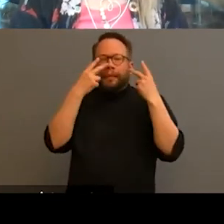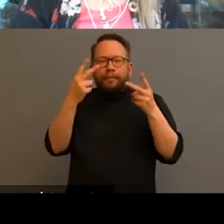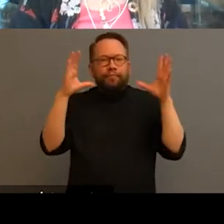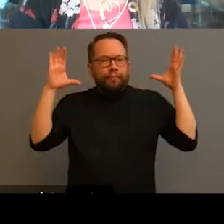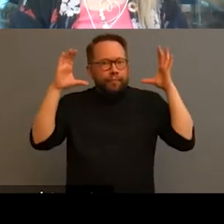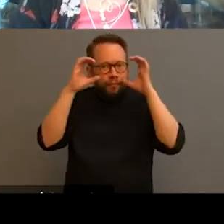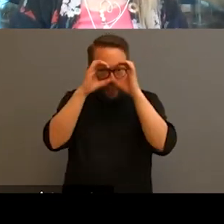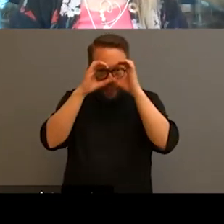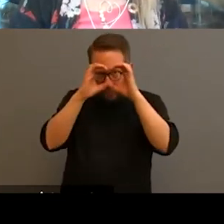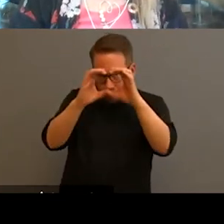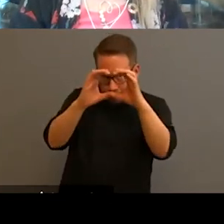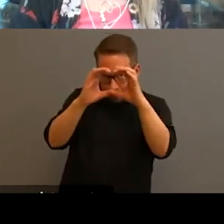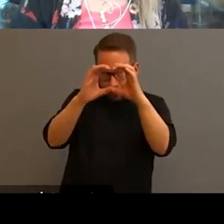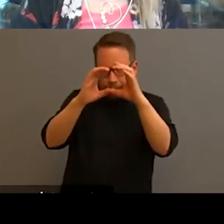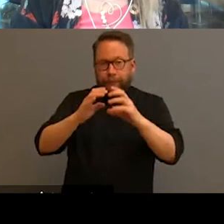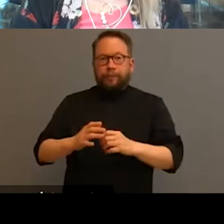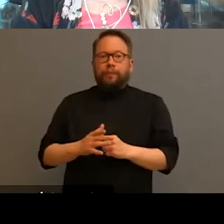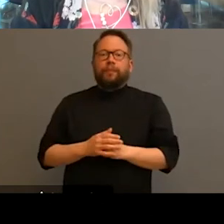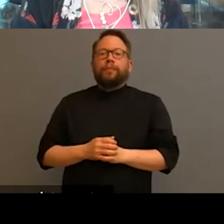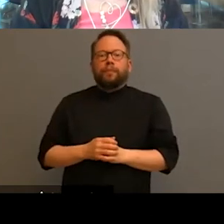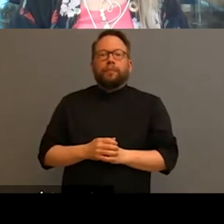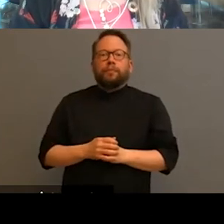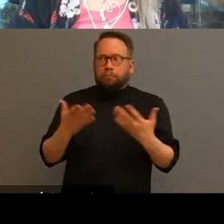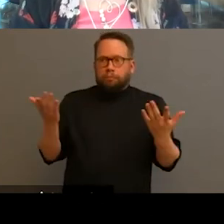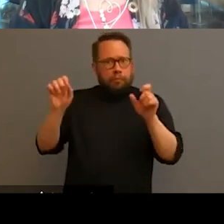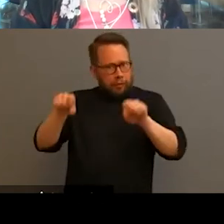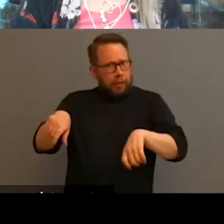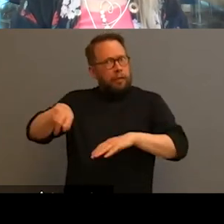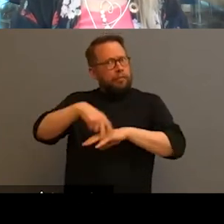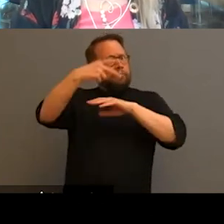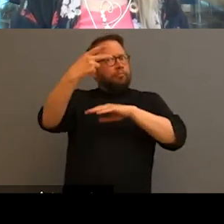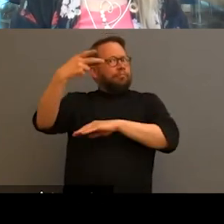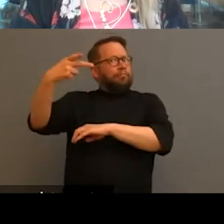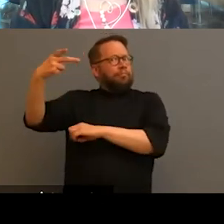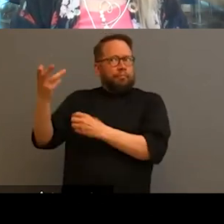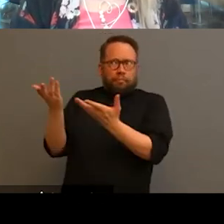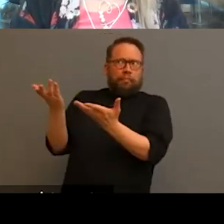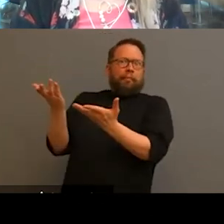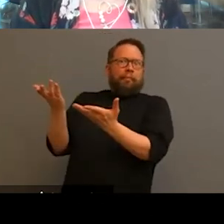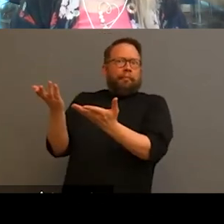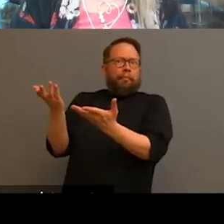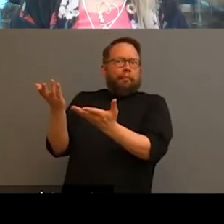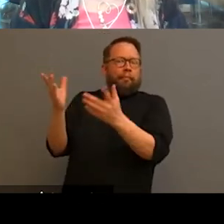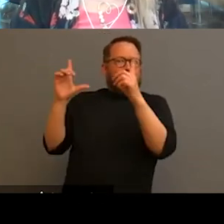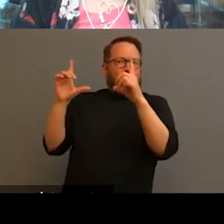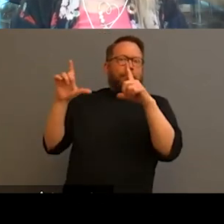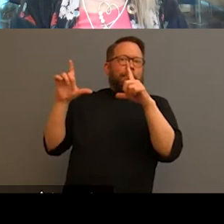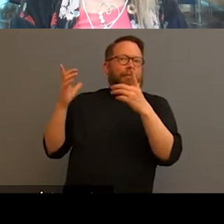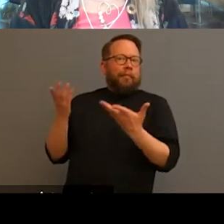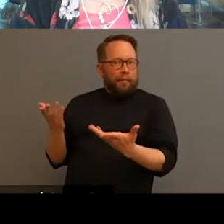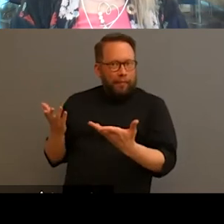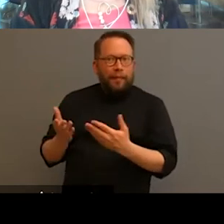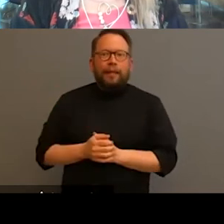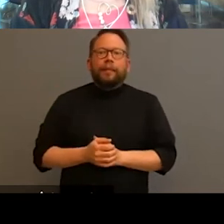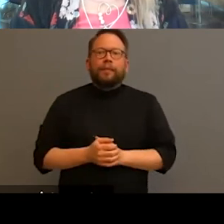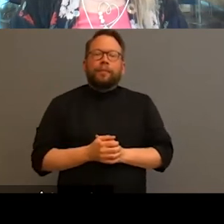It's not a barrier for him stage diving though. And when we come to this, coming to